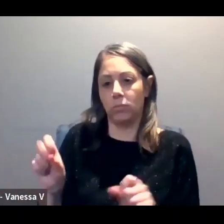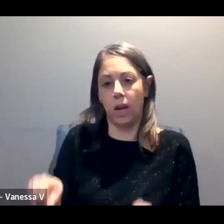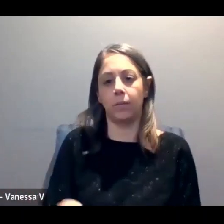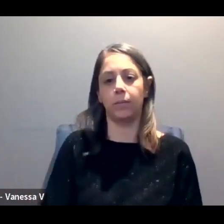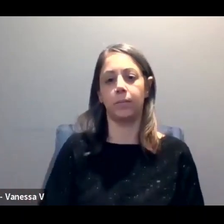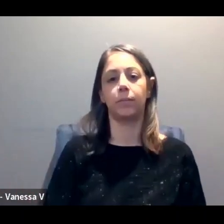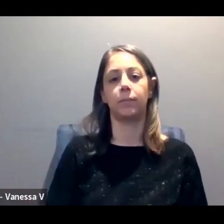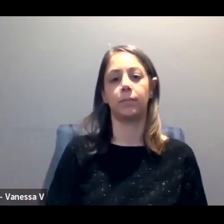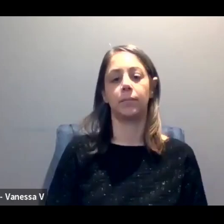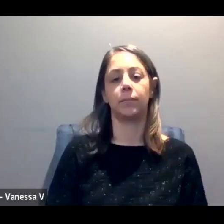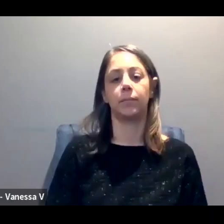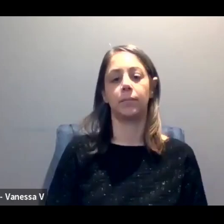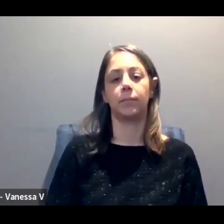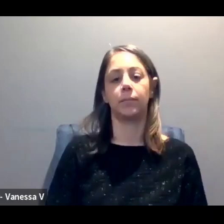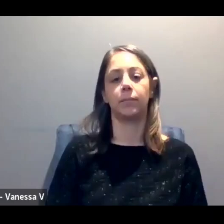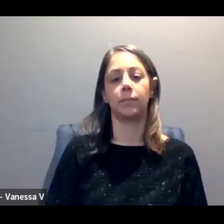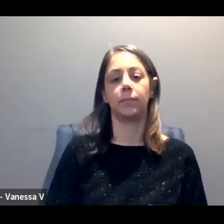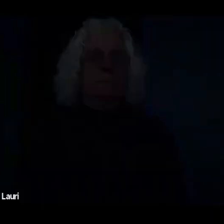So next.